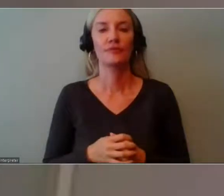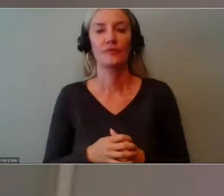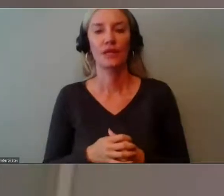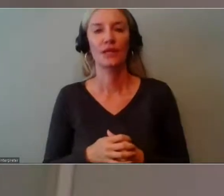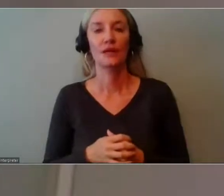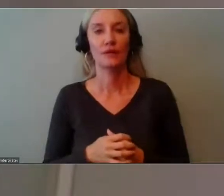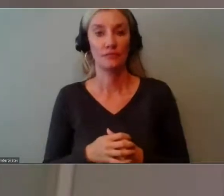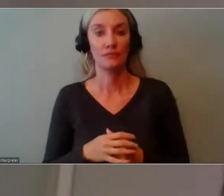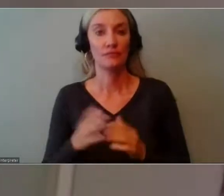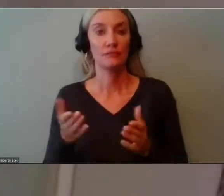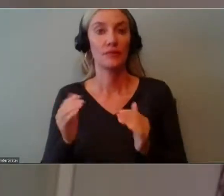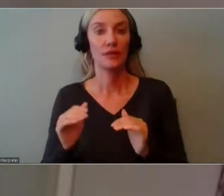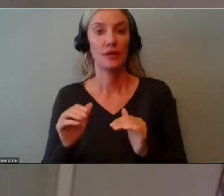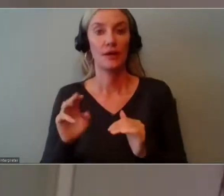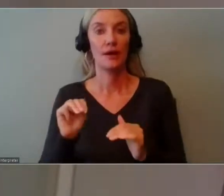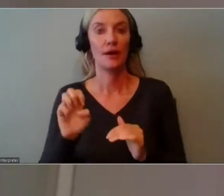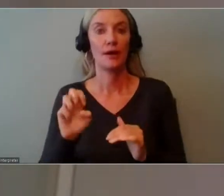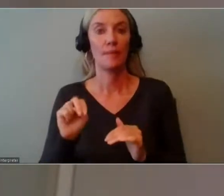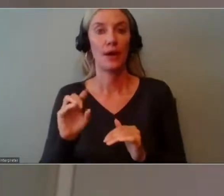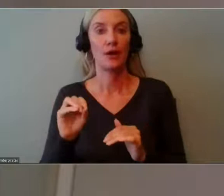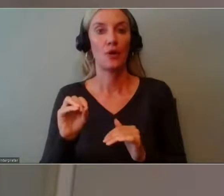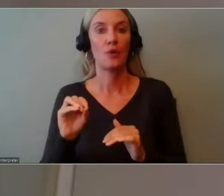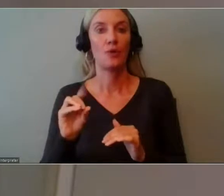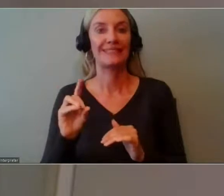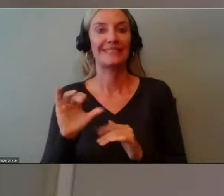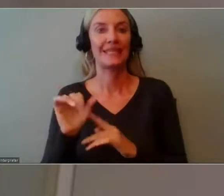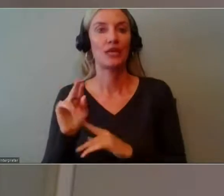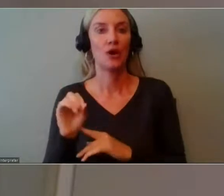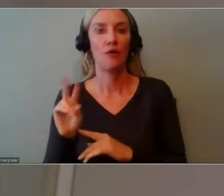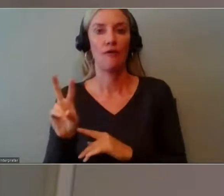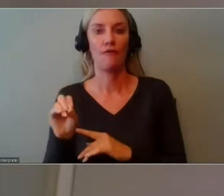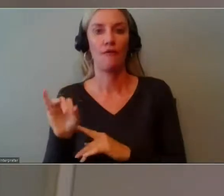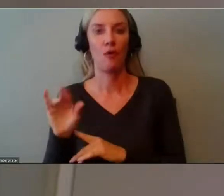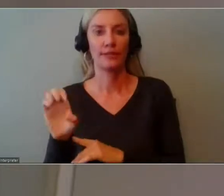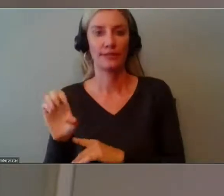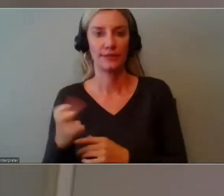All right, let's move on to Mendocino Voice.